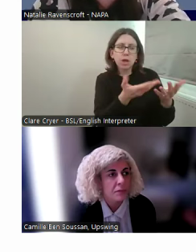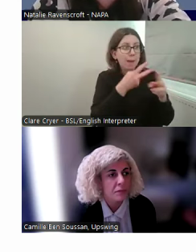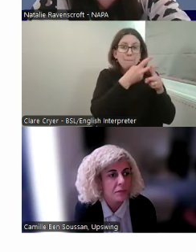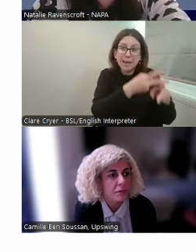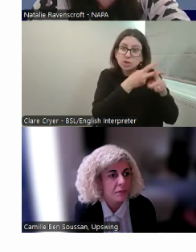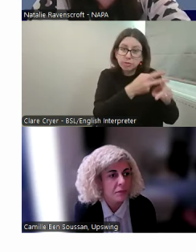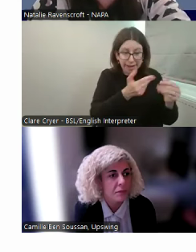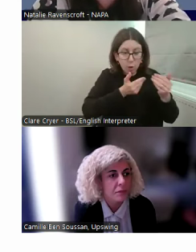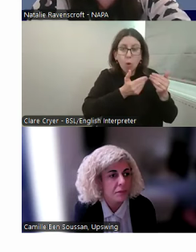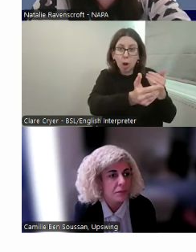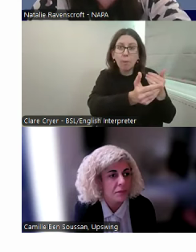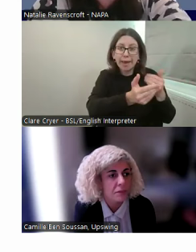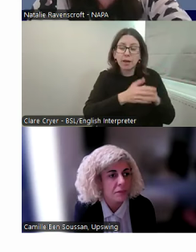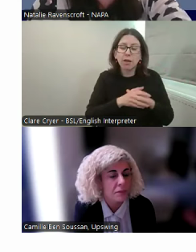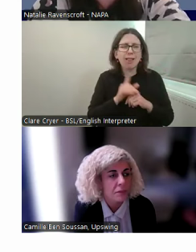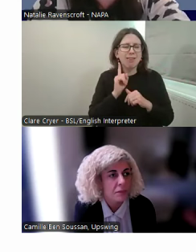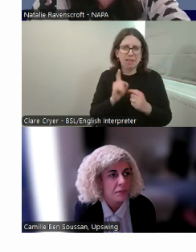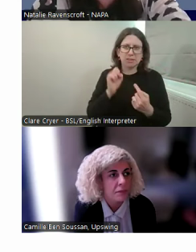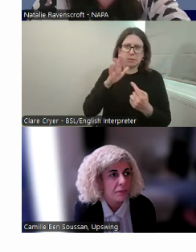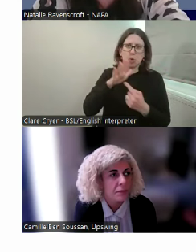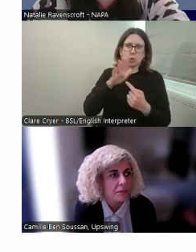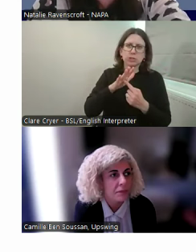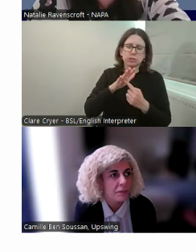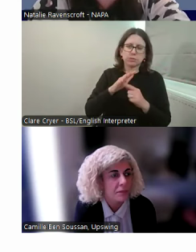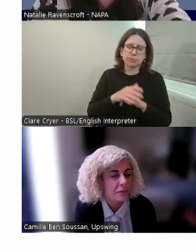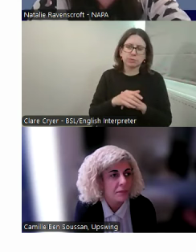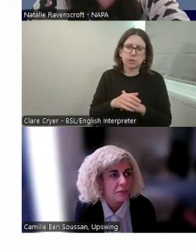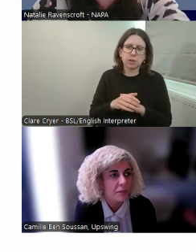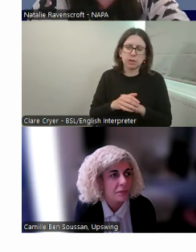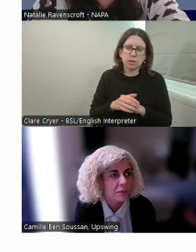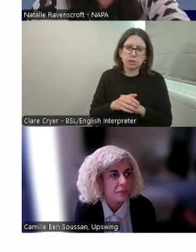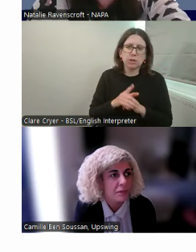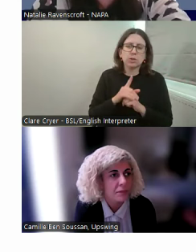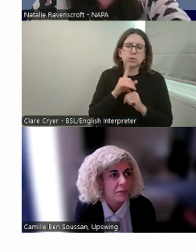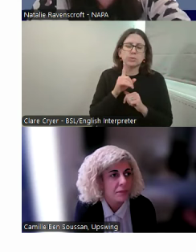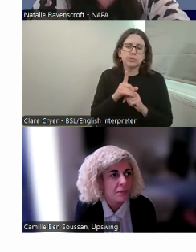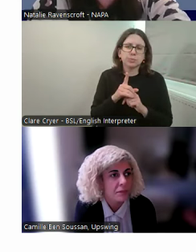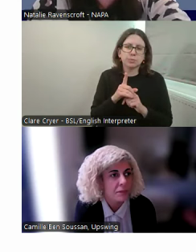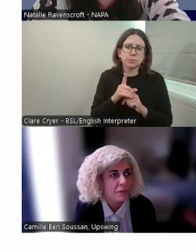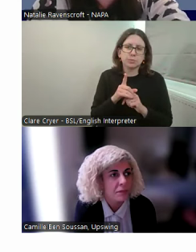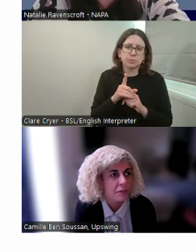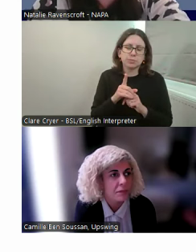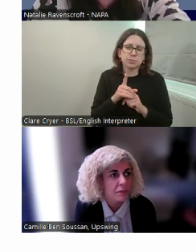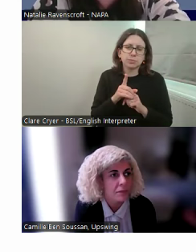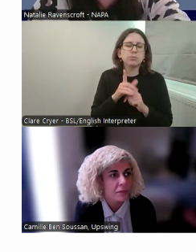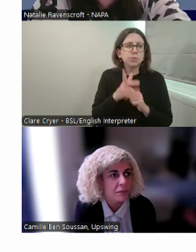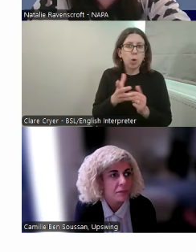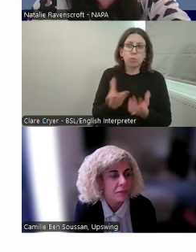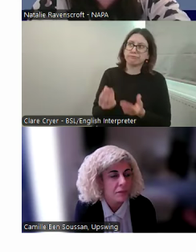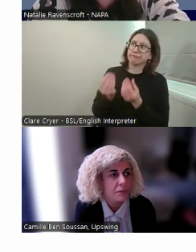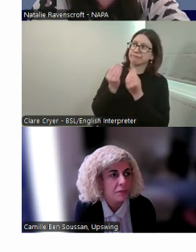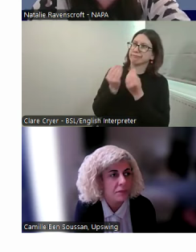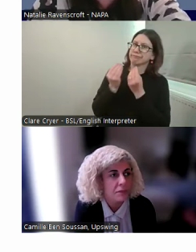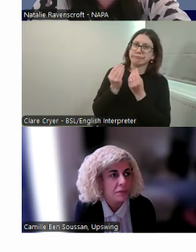area. And I think this is a really important part of the puzzle, that finding the time to do that training with